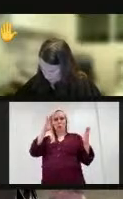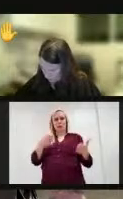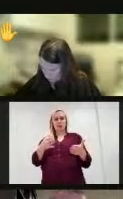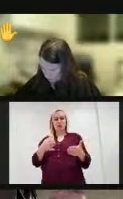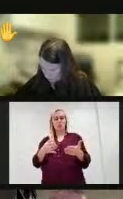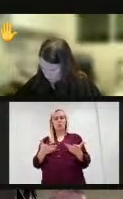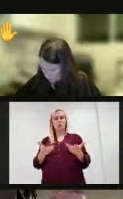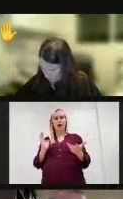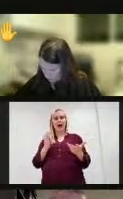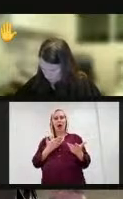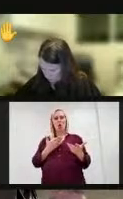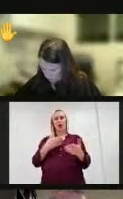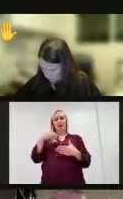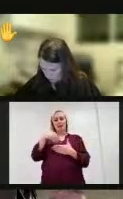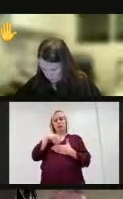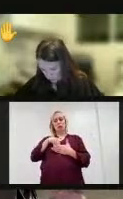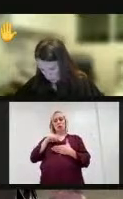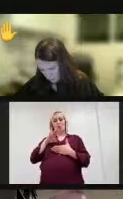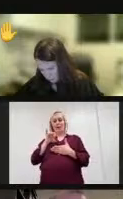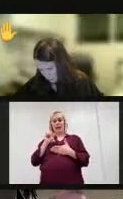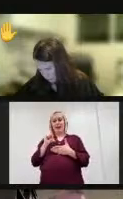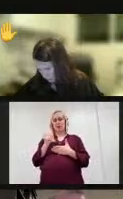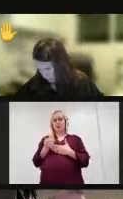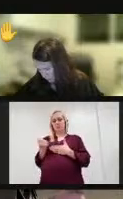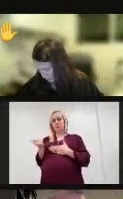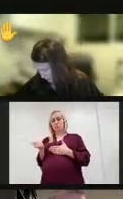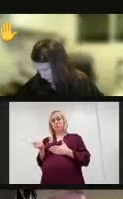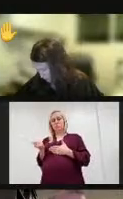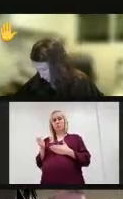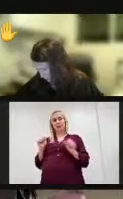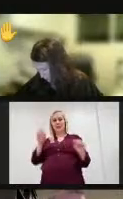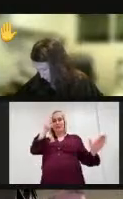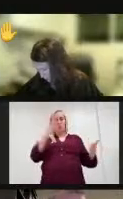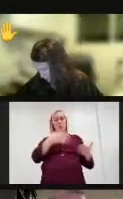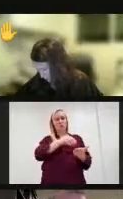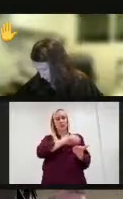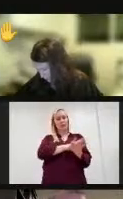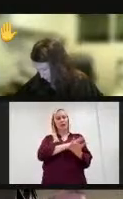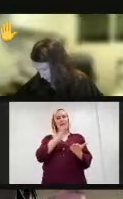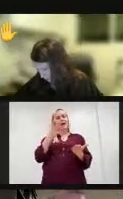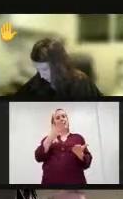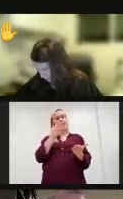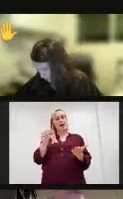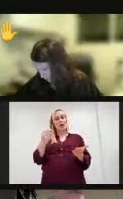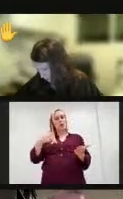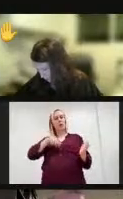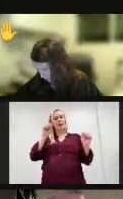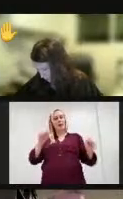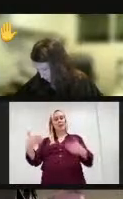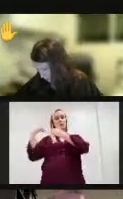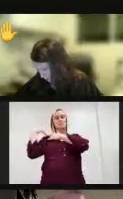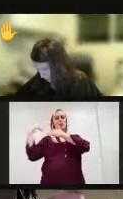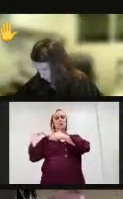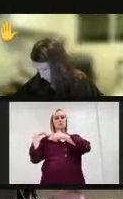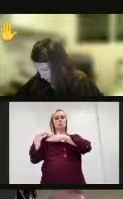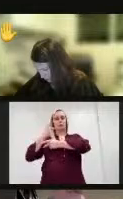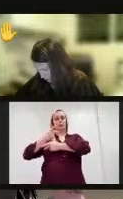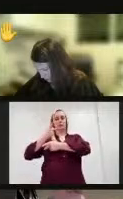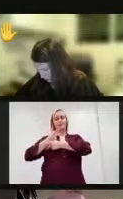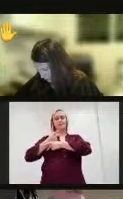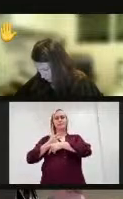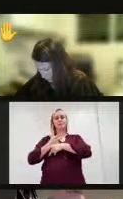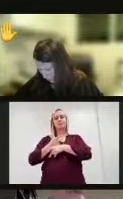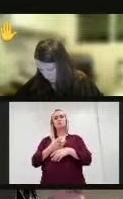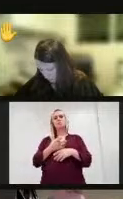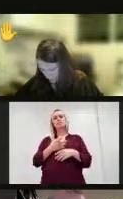own implicit biases. And it kind of gives us a way to hold ourselves accountable and demonstrate to the community and the